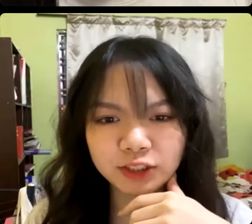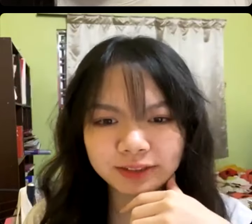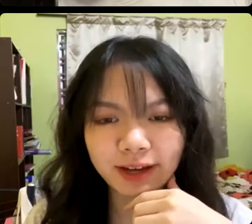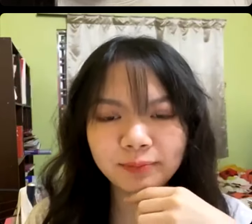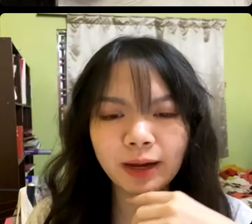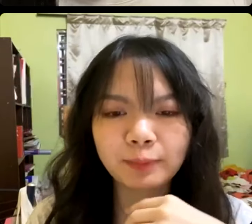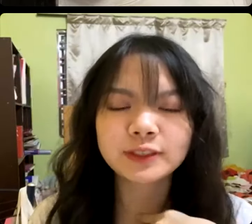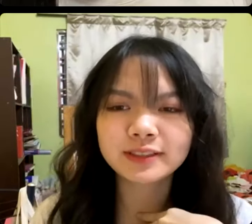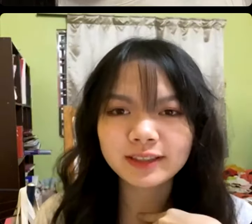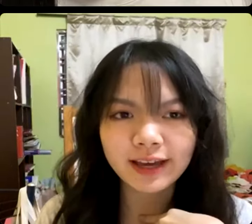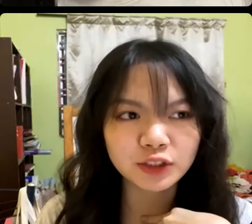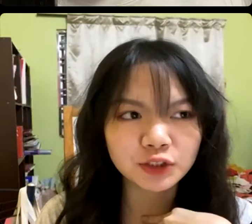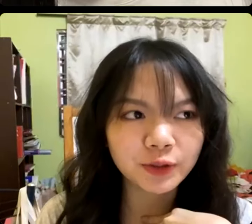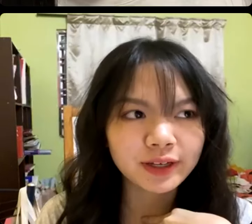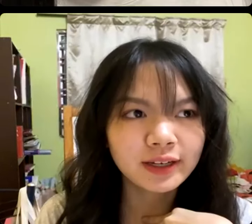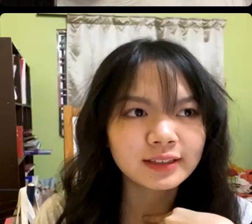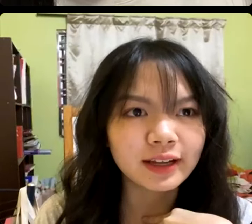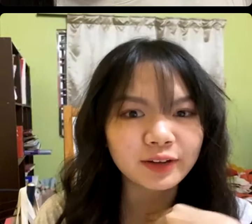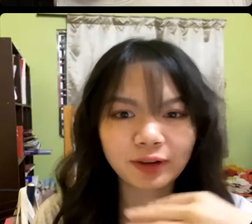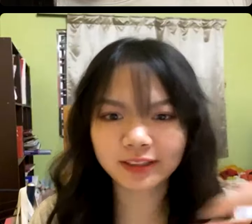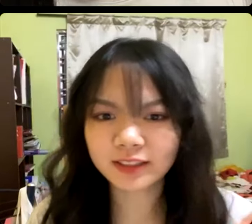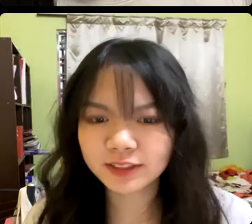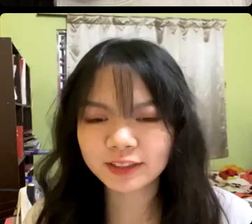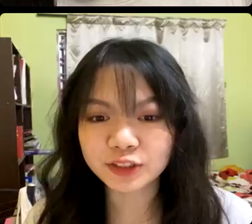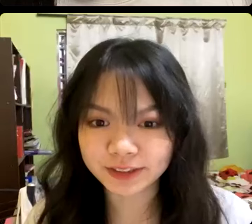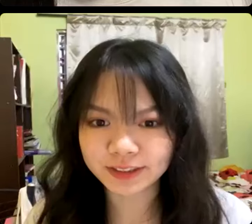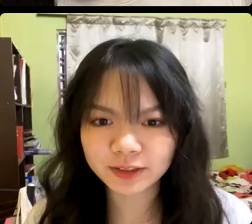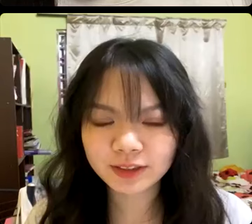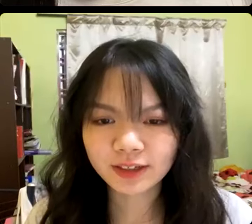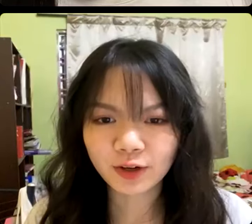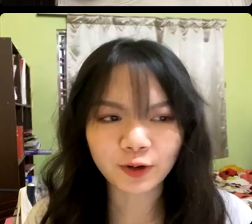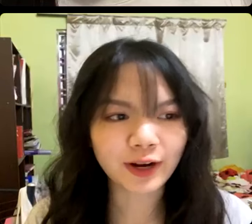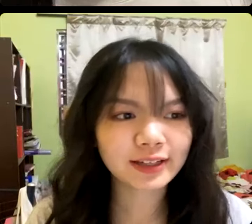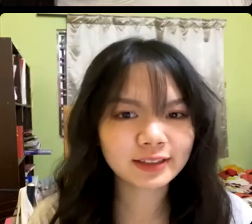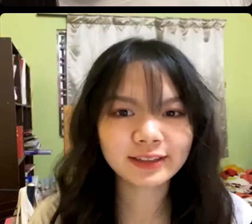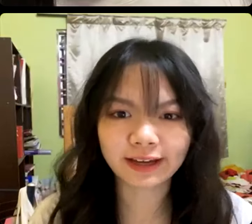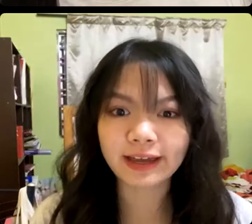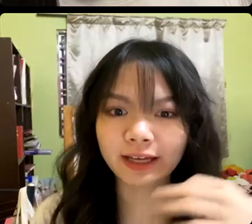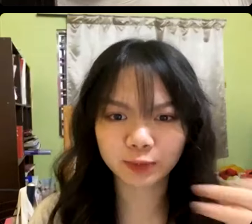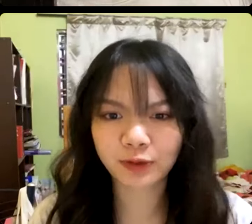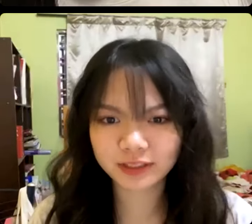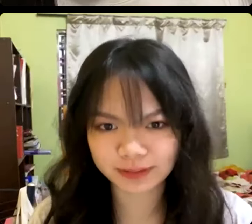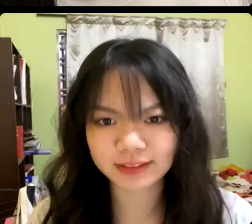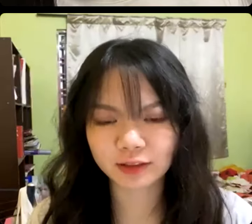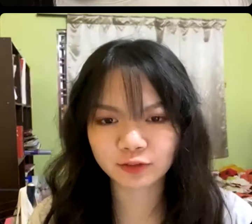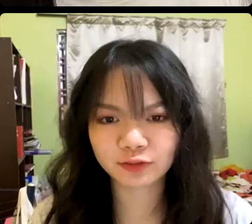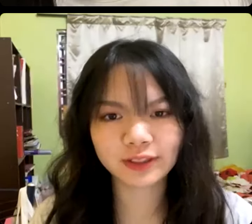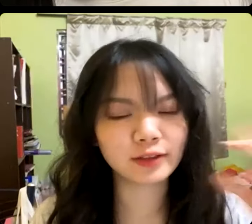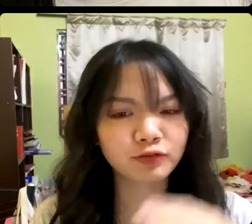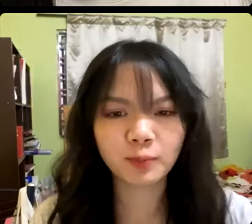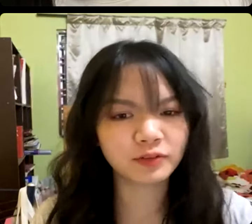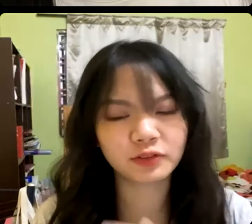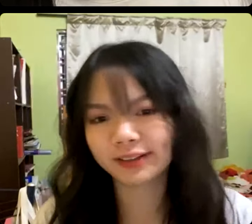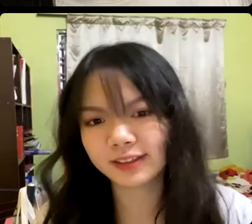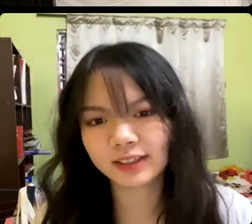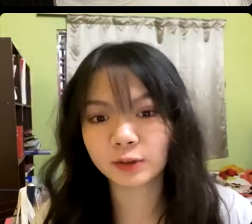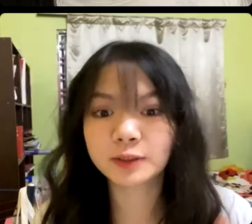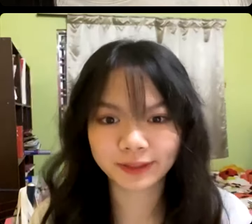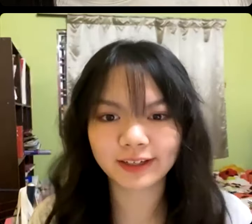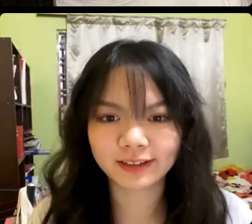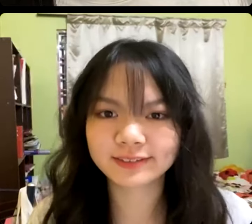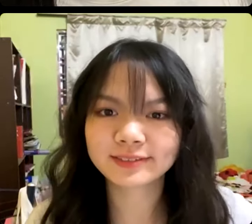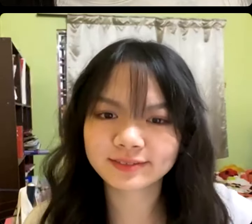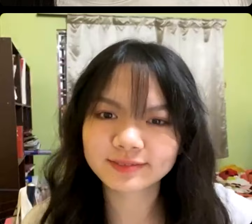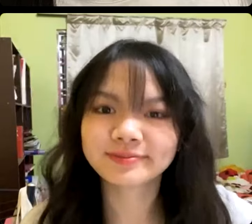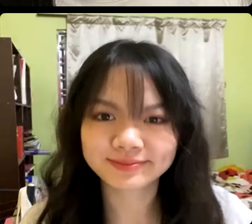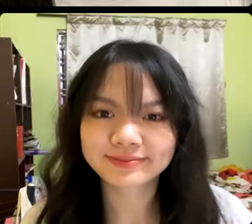my leisure time, I personally enjoy like writing journal or anything that can express myself in the form of writing or